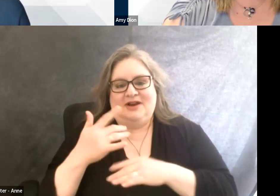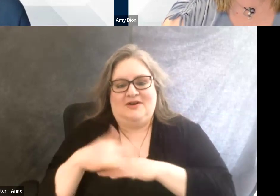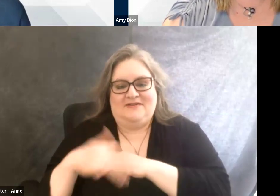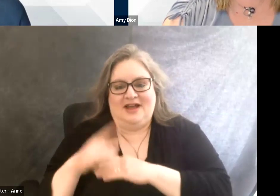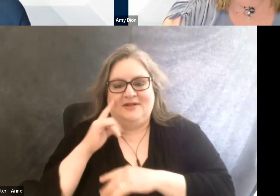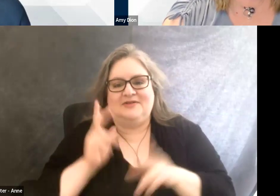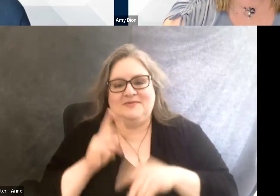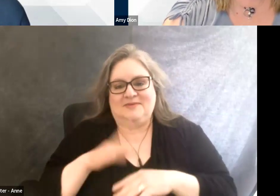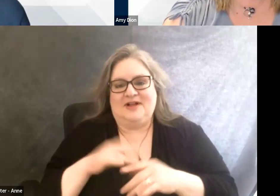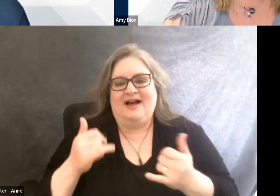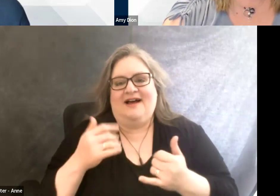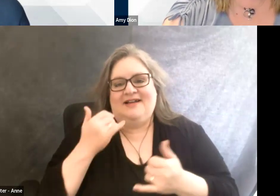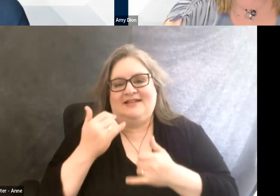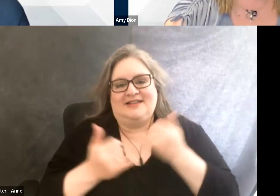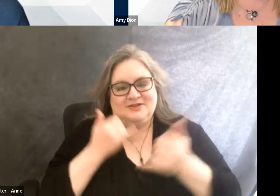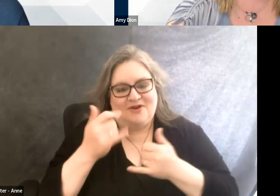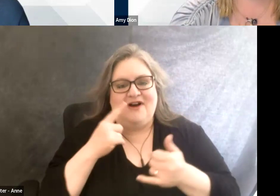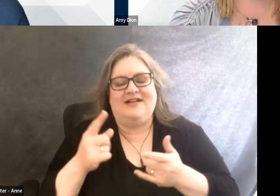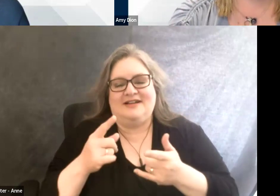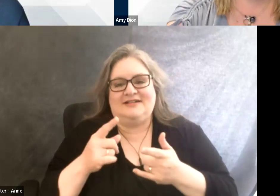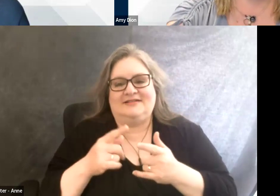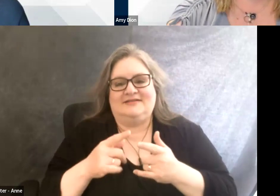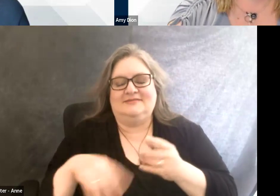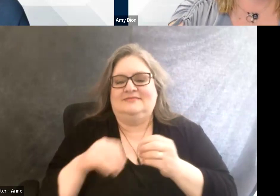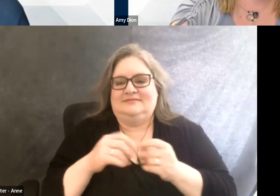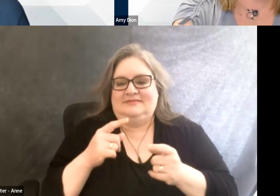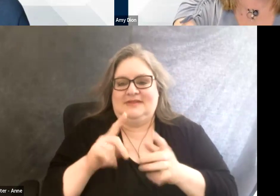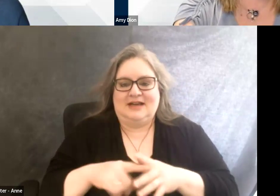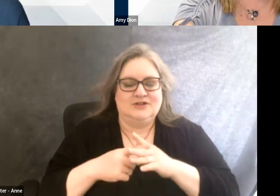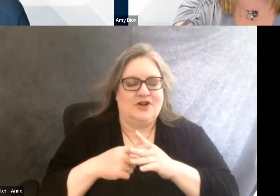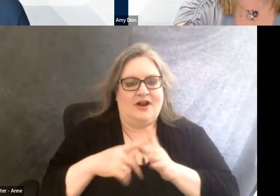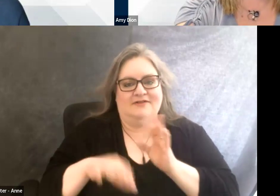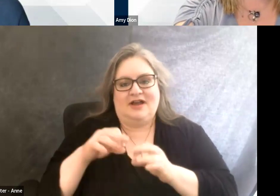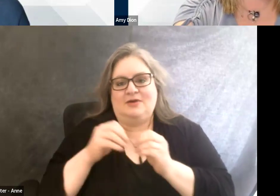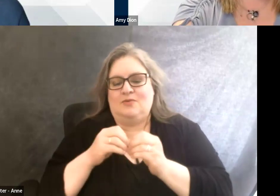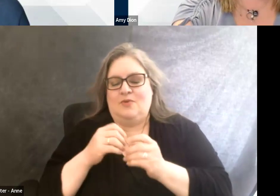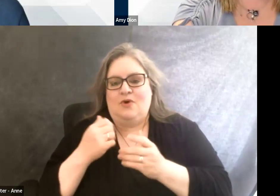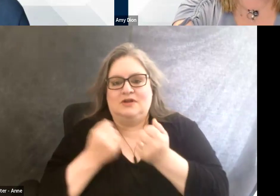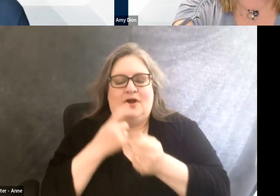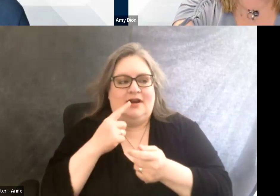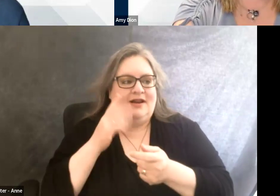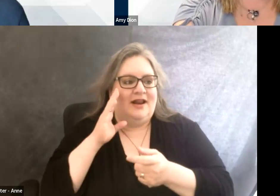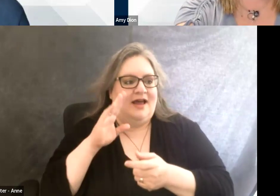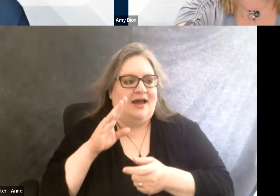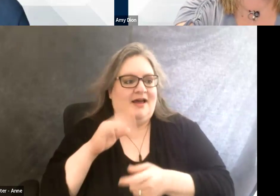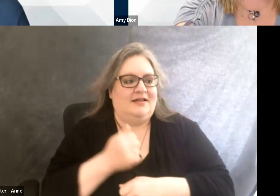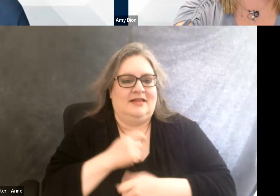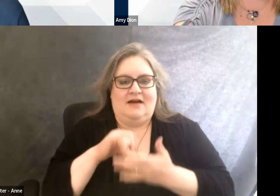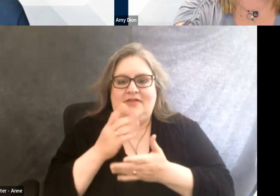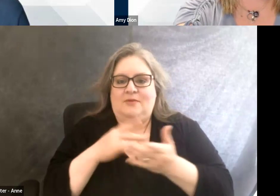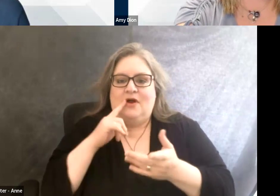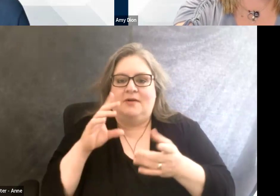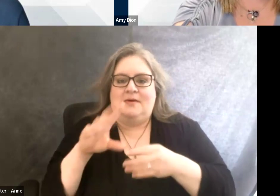to folks on this call and beyond about getting started, about finding some more support. And I love the note about connection